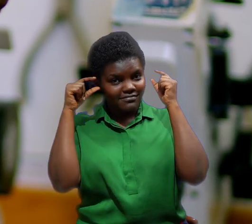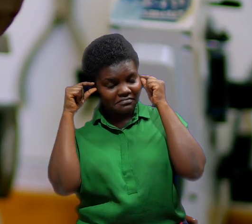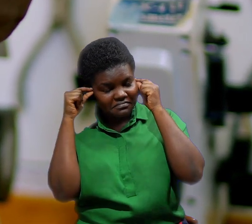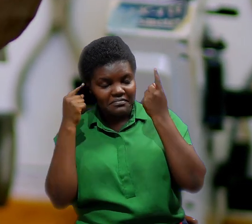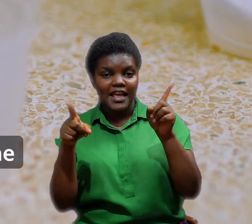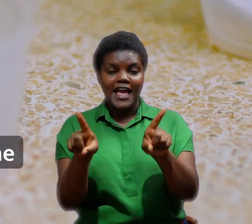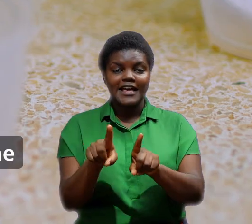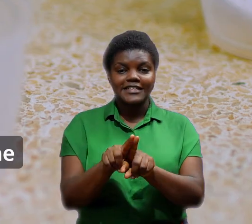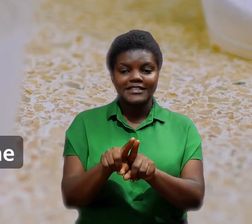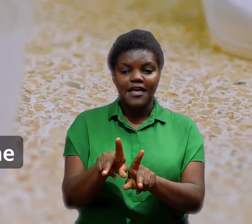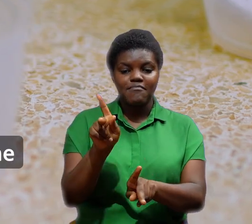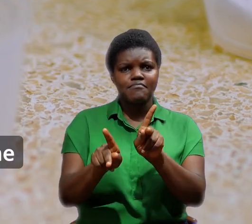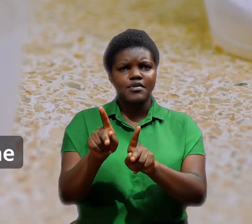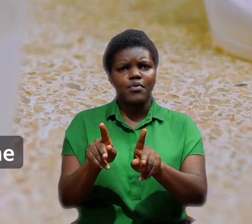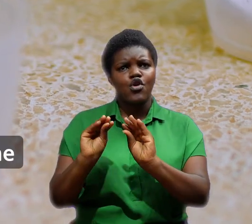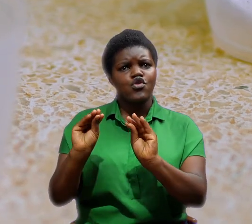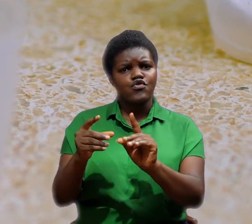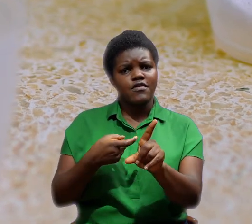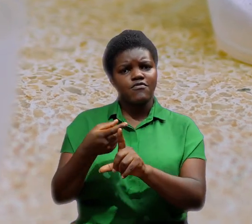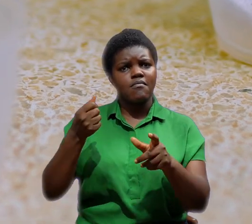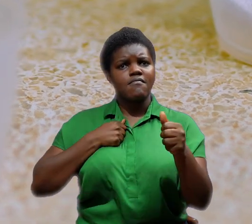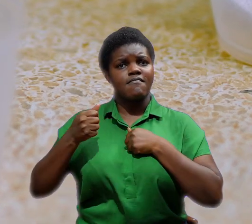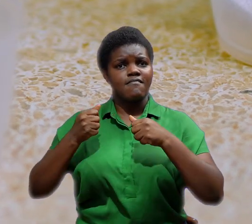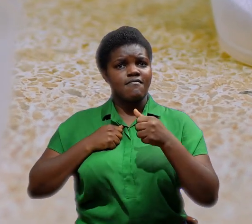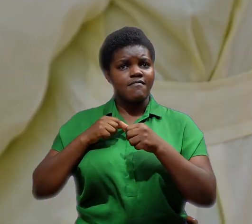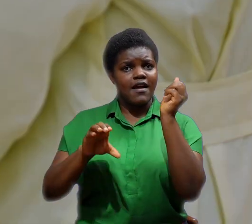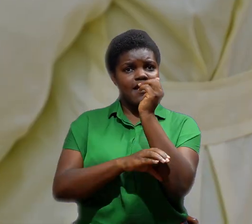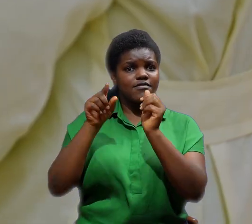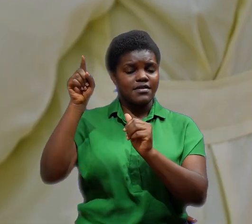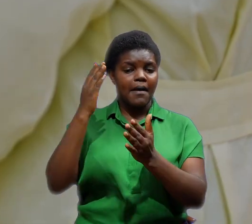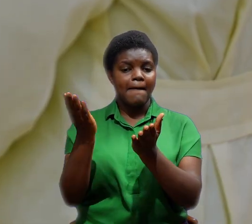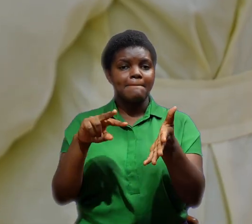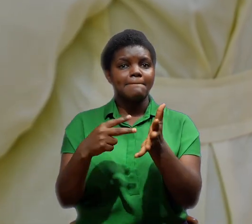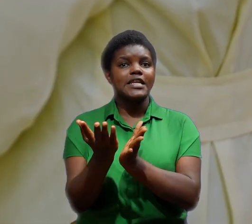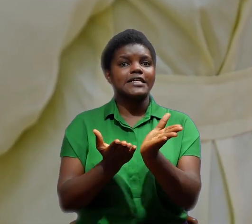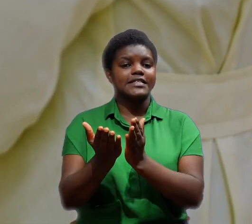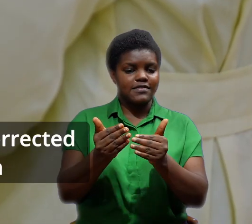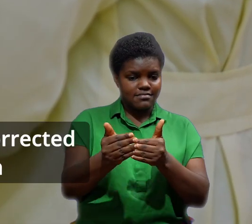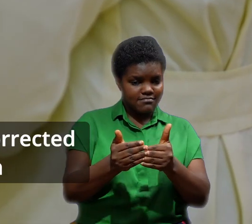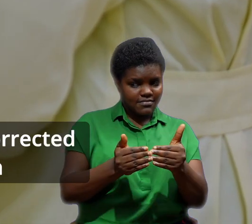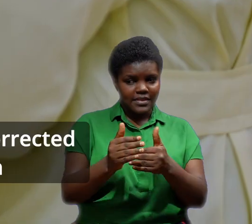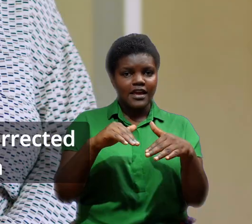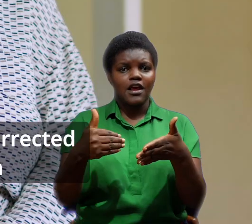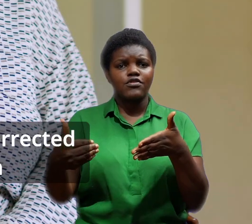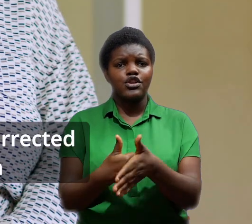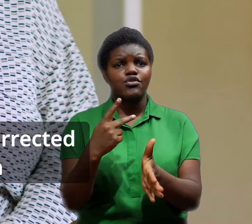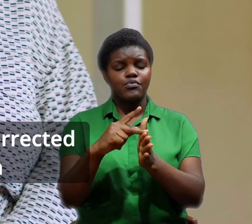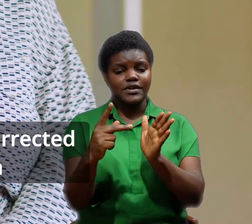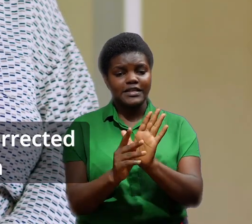devices. The people were trained were from around the country, so the services got closer. We also, with the NURI